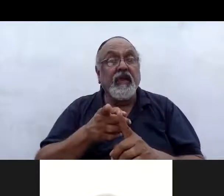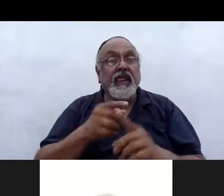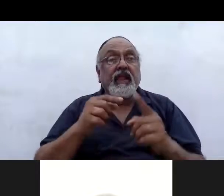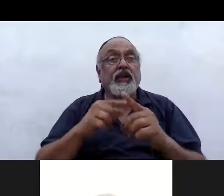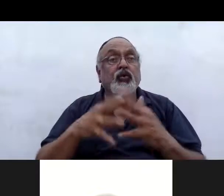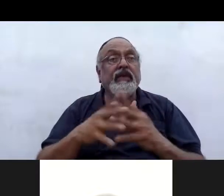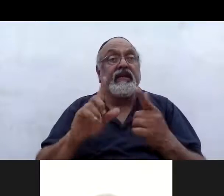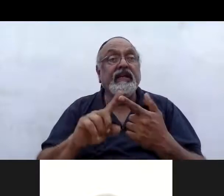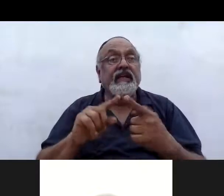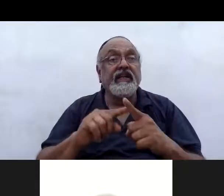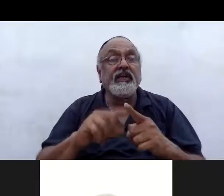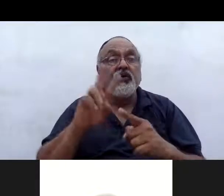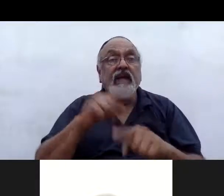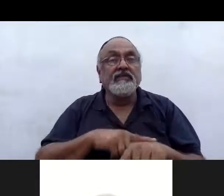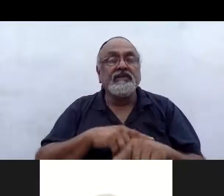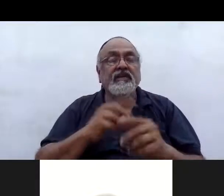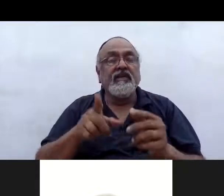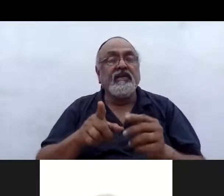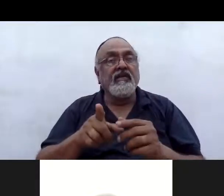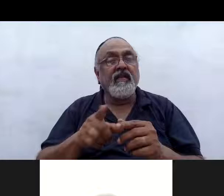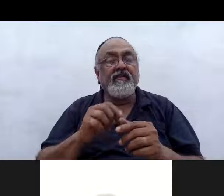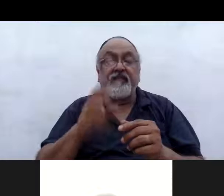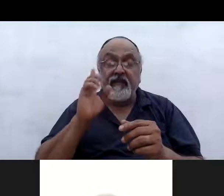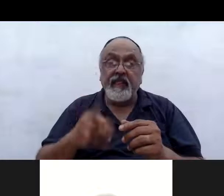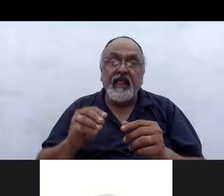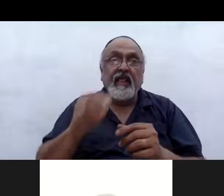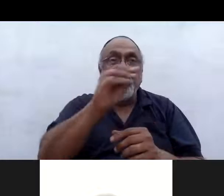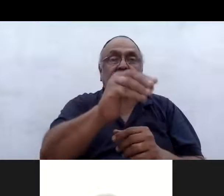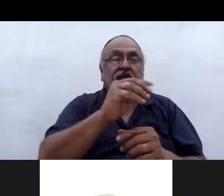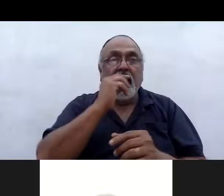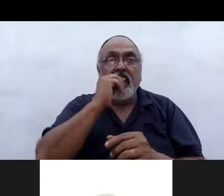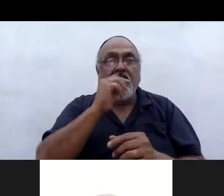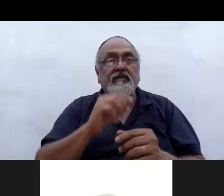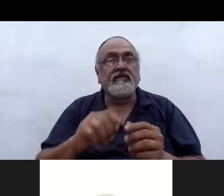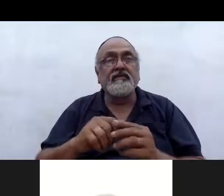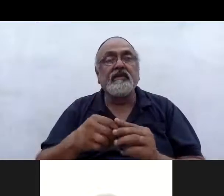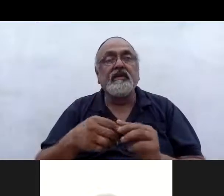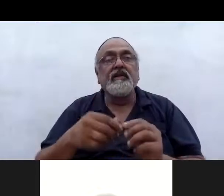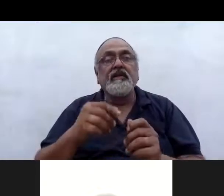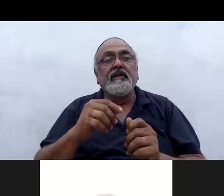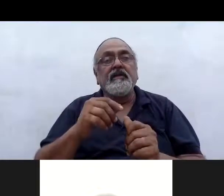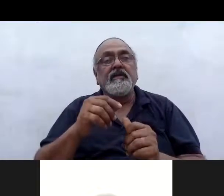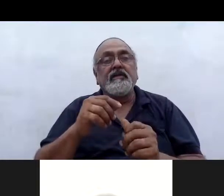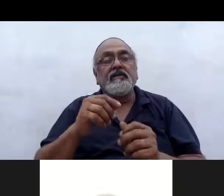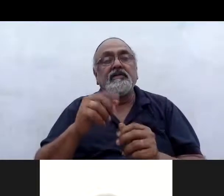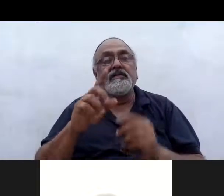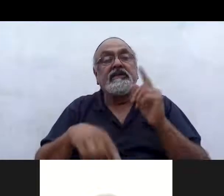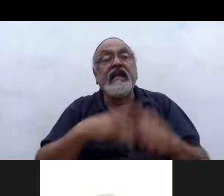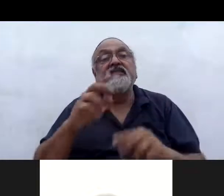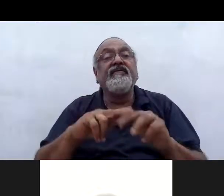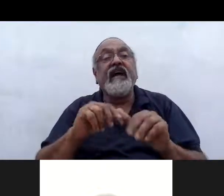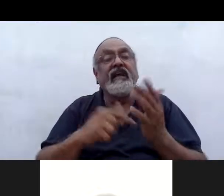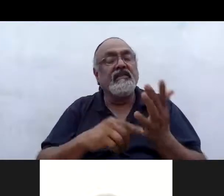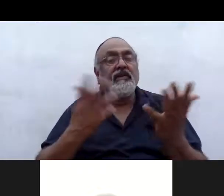he has tweeted, and you will definitely add that. But from that, let's say the next fact that was discussed